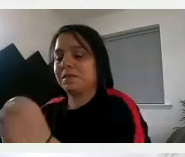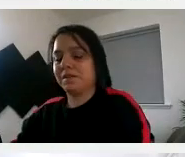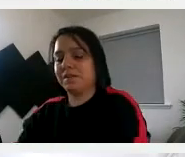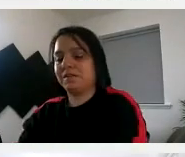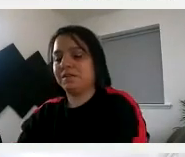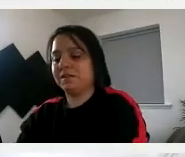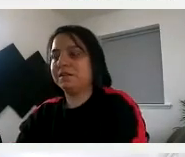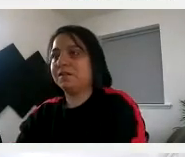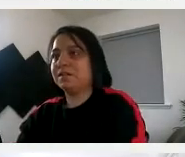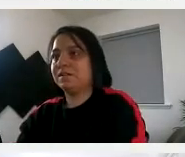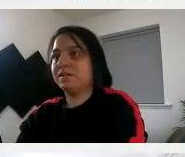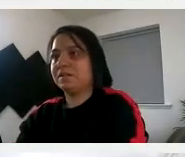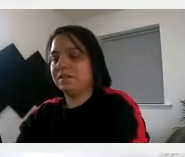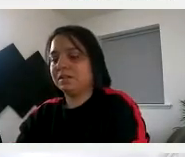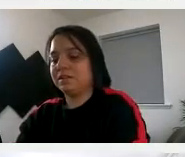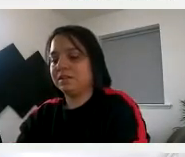There you go.